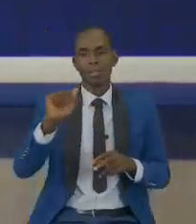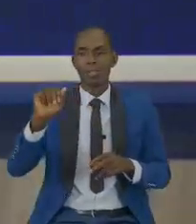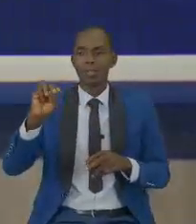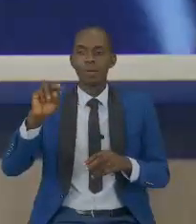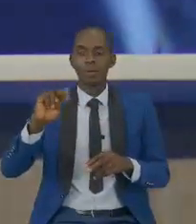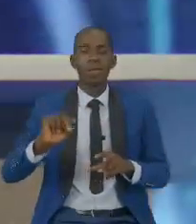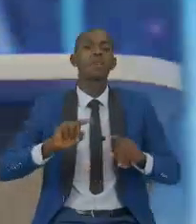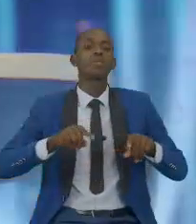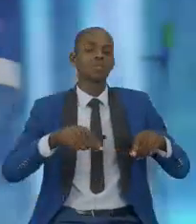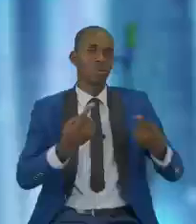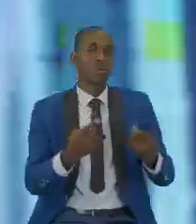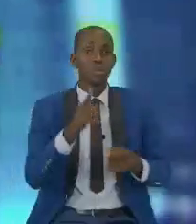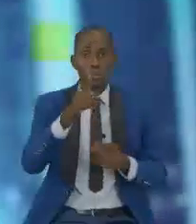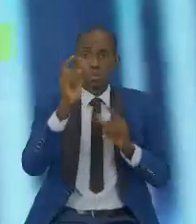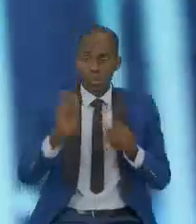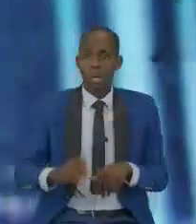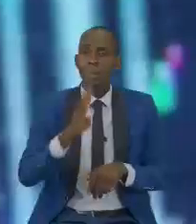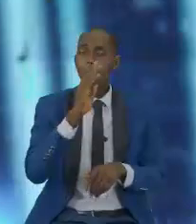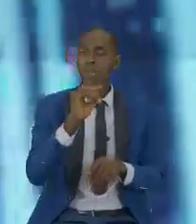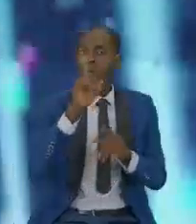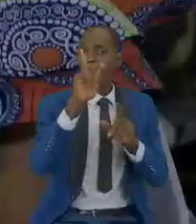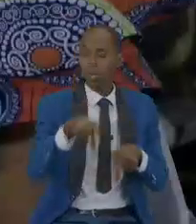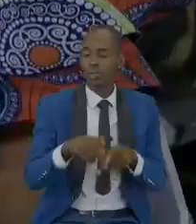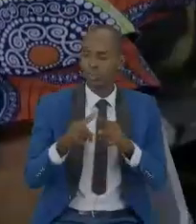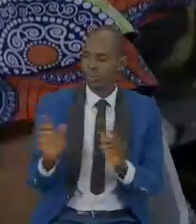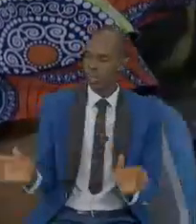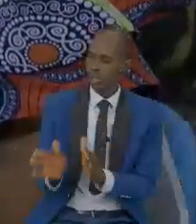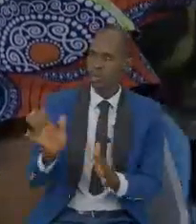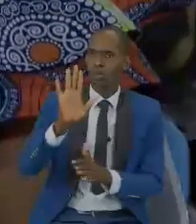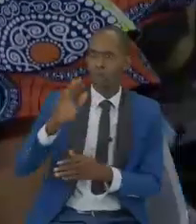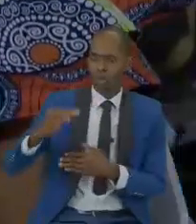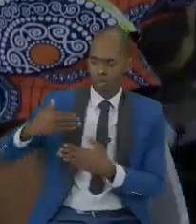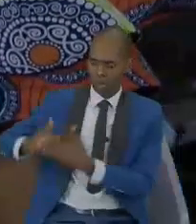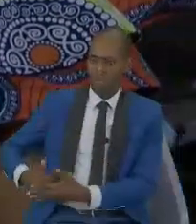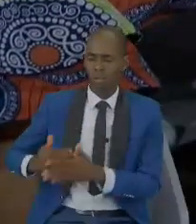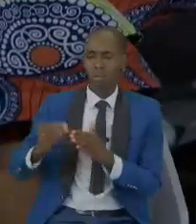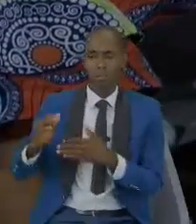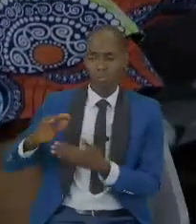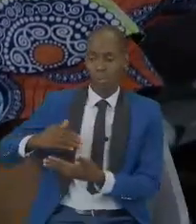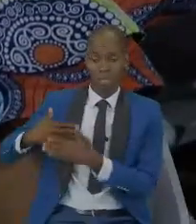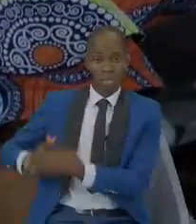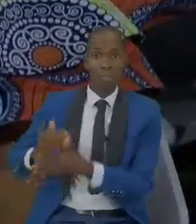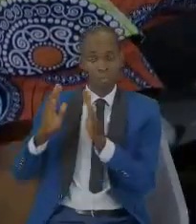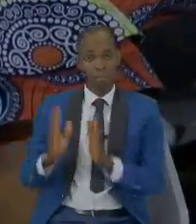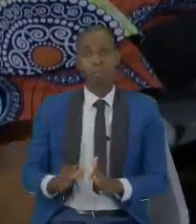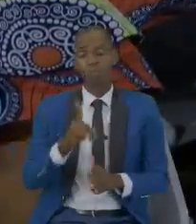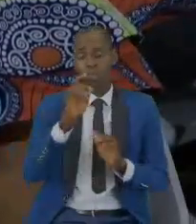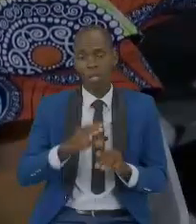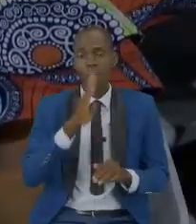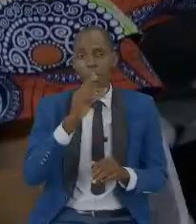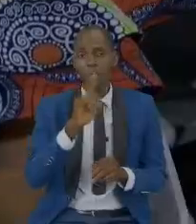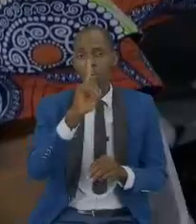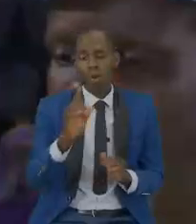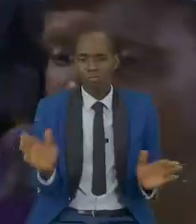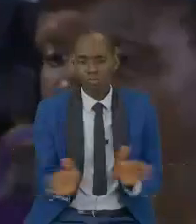an encouragement to your neighbor there. You can be an encouragement to your wife there. You can be an encouragement to your husband there. You can